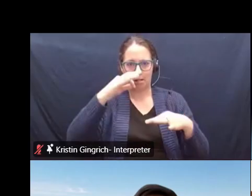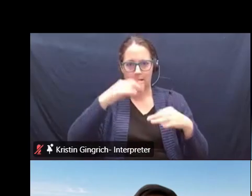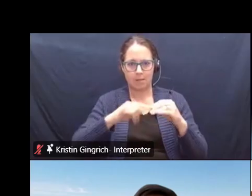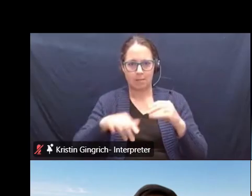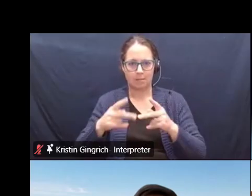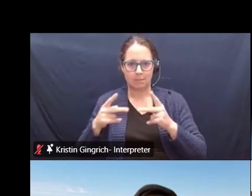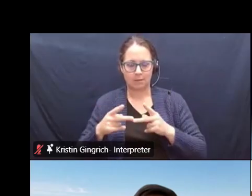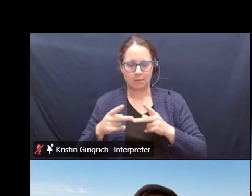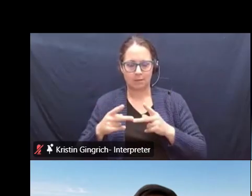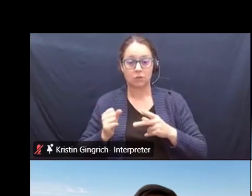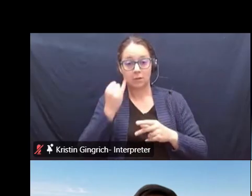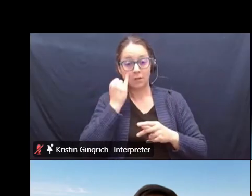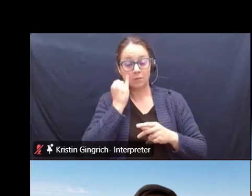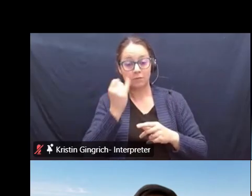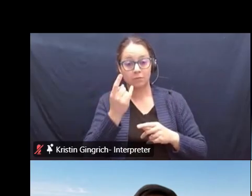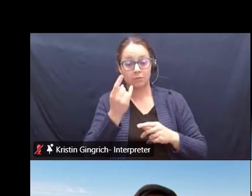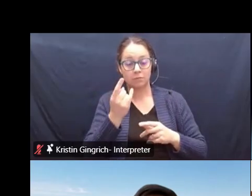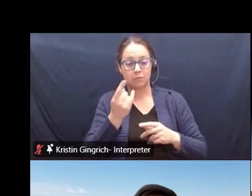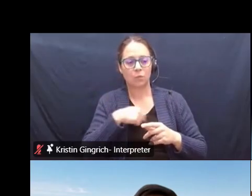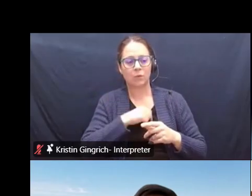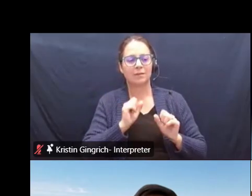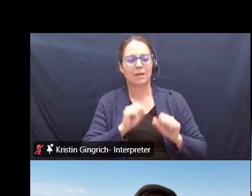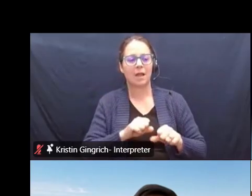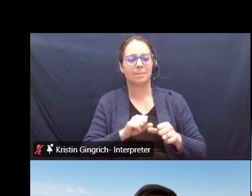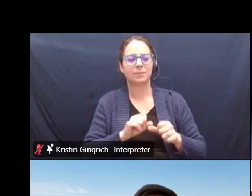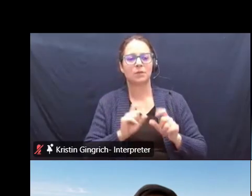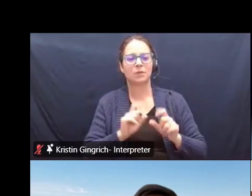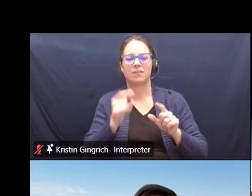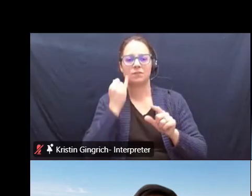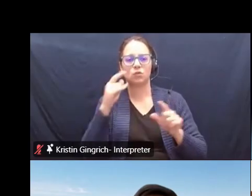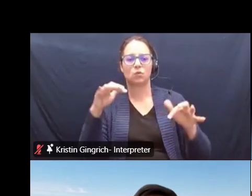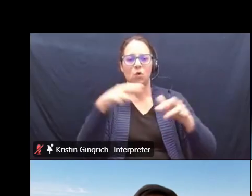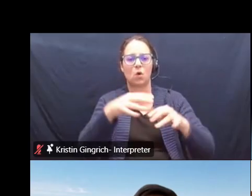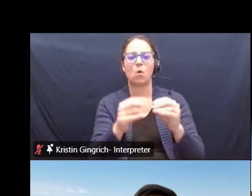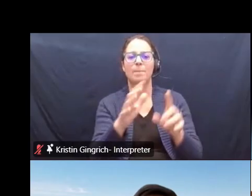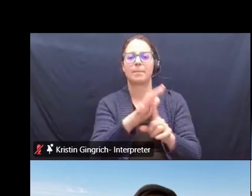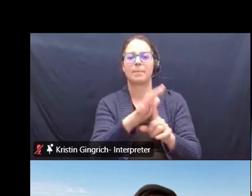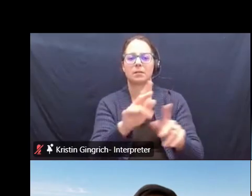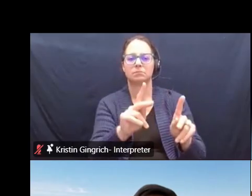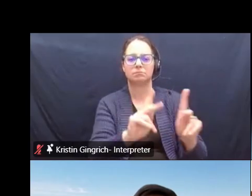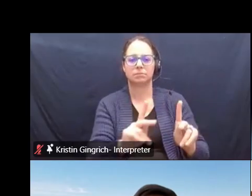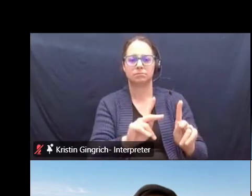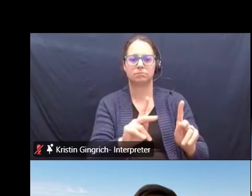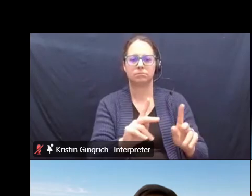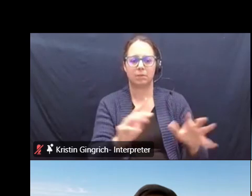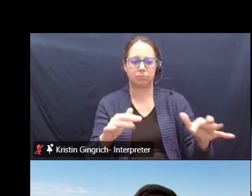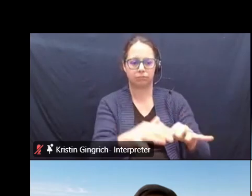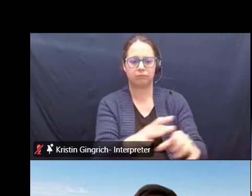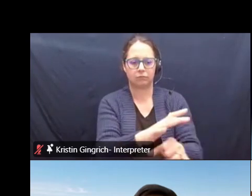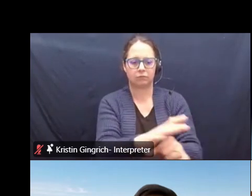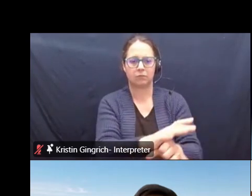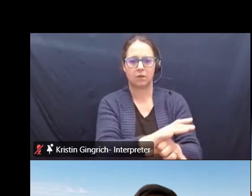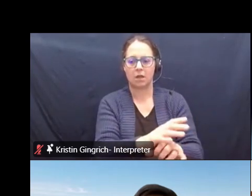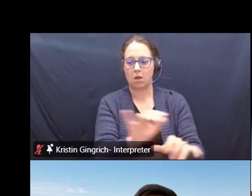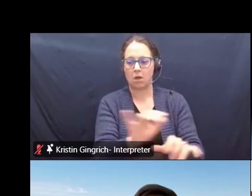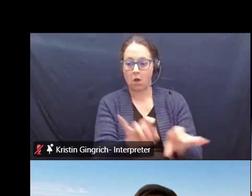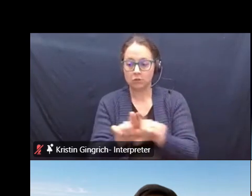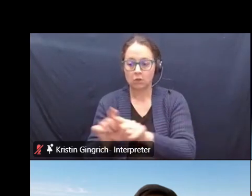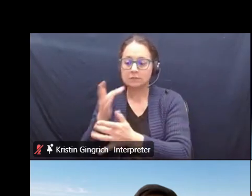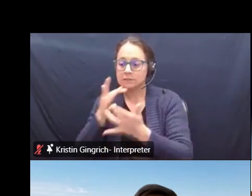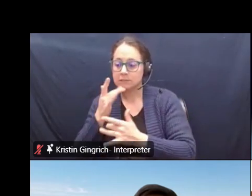if you were to come to more populated areas as well as places that are underserved, like it's